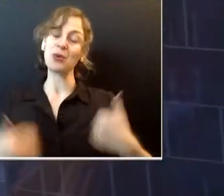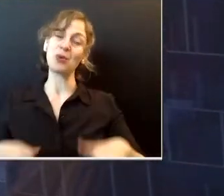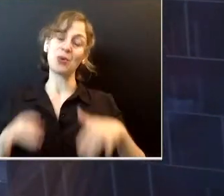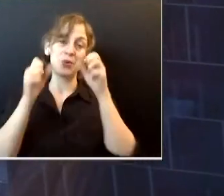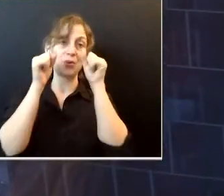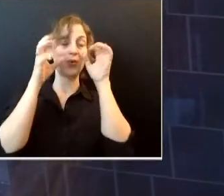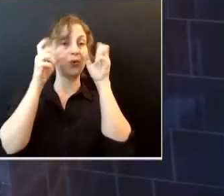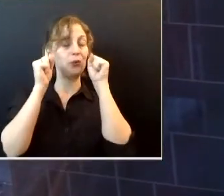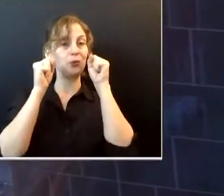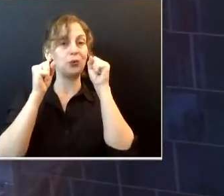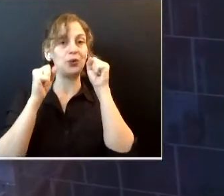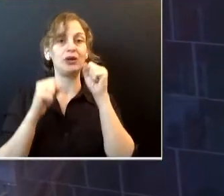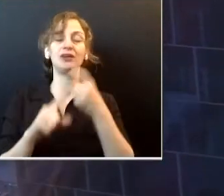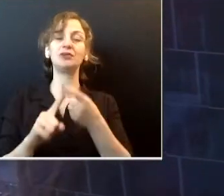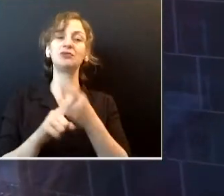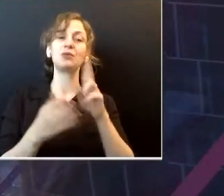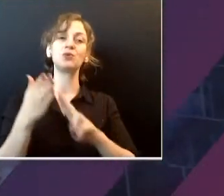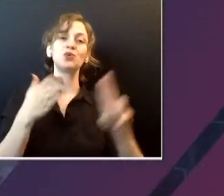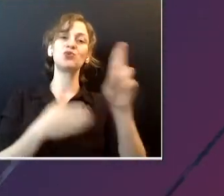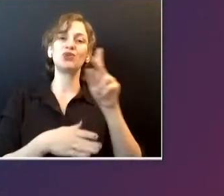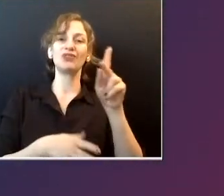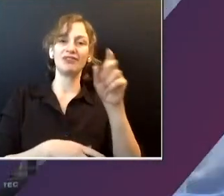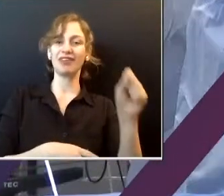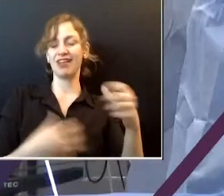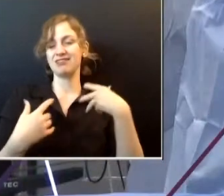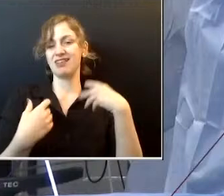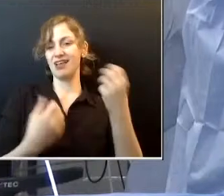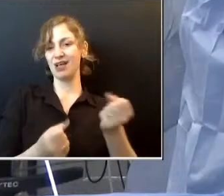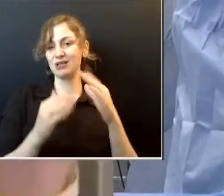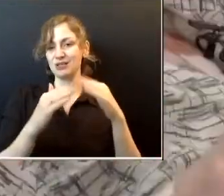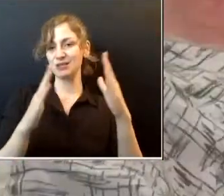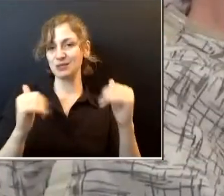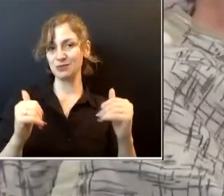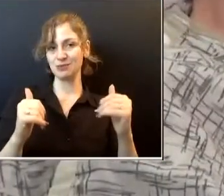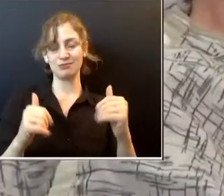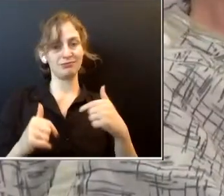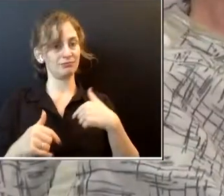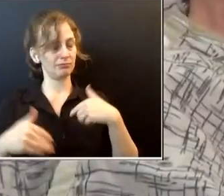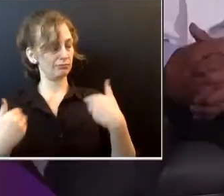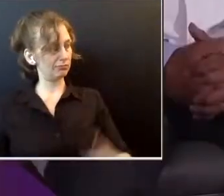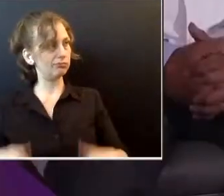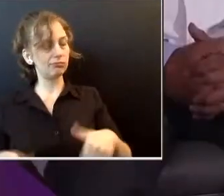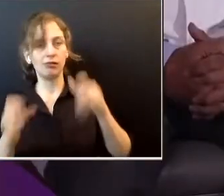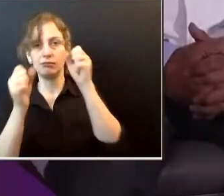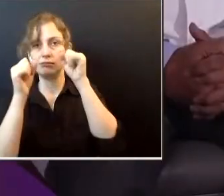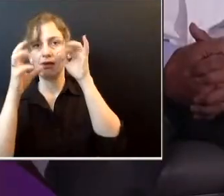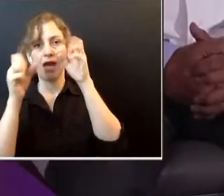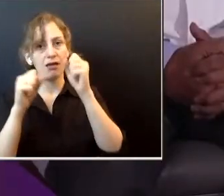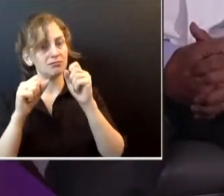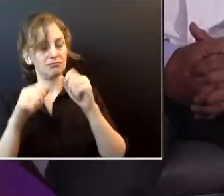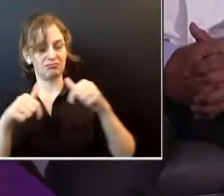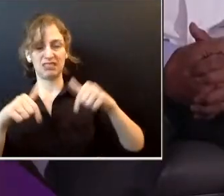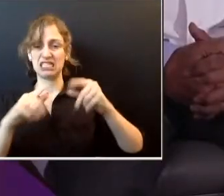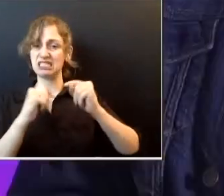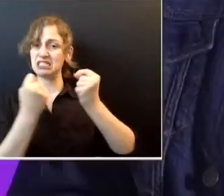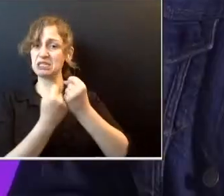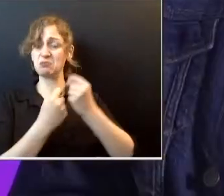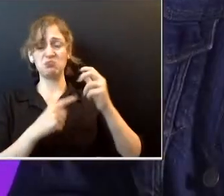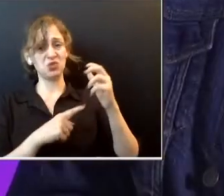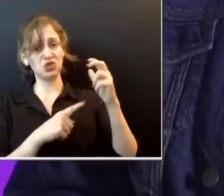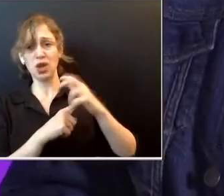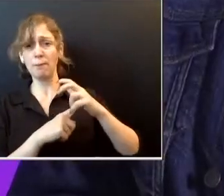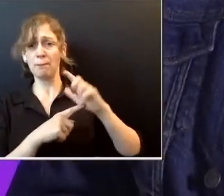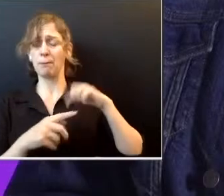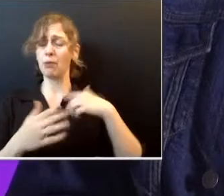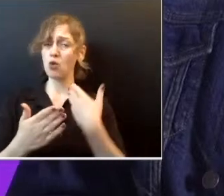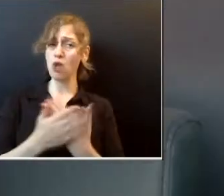From the University of Kansas Health System. I am amazed. The team here is great. I came on a Tuesday, and then by